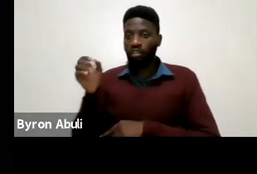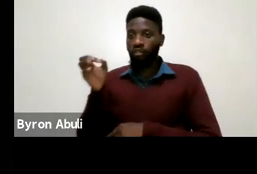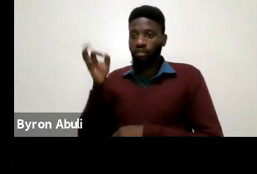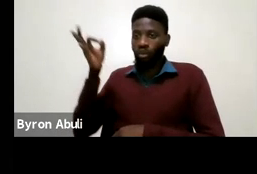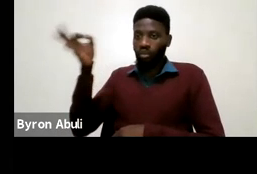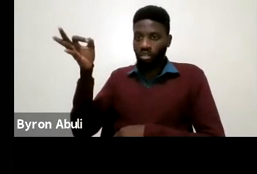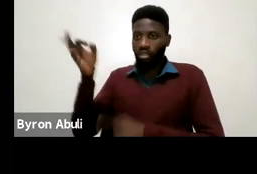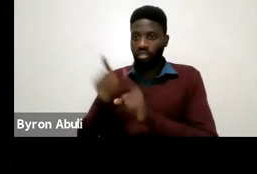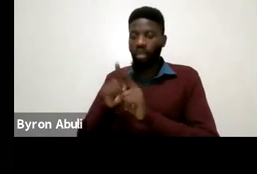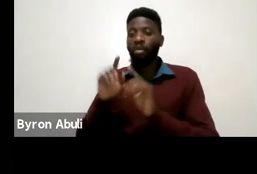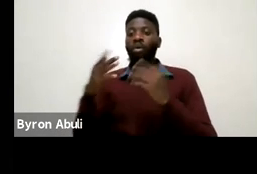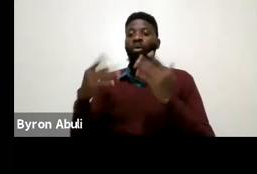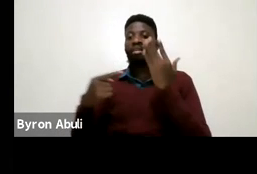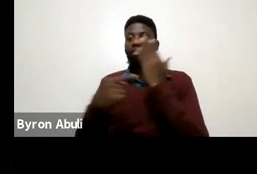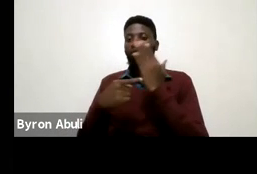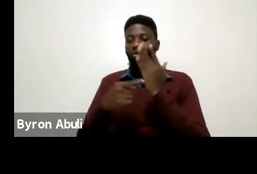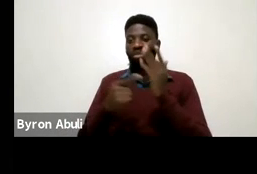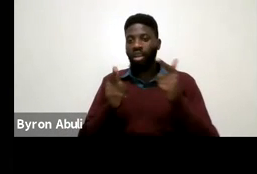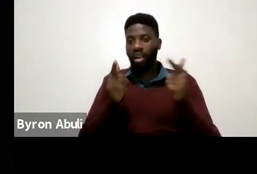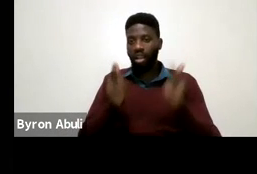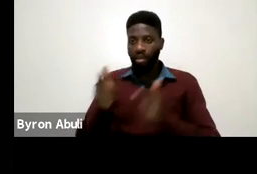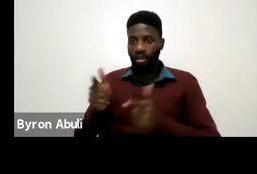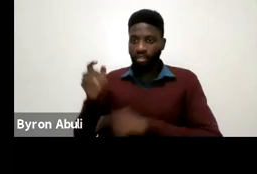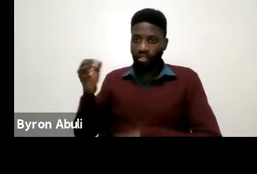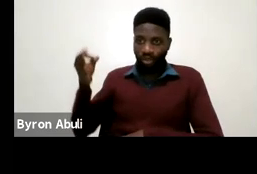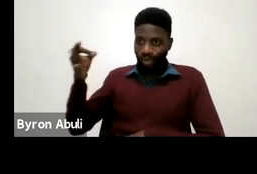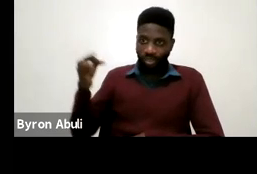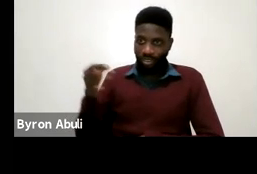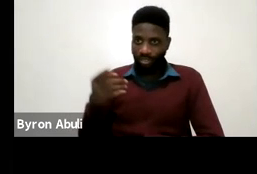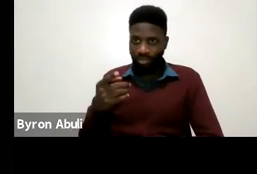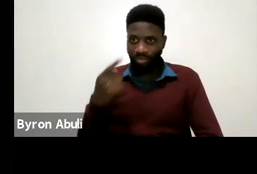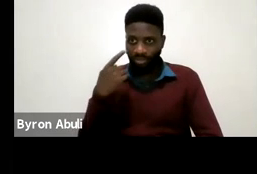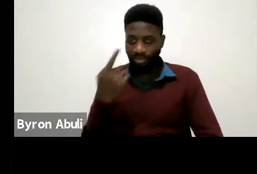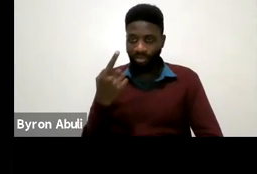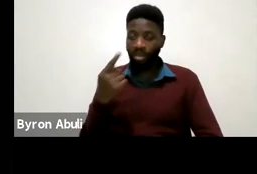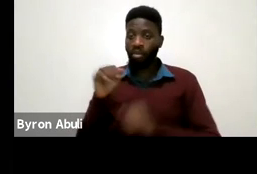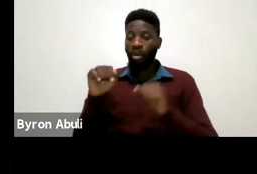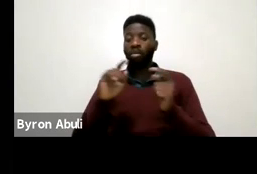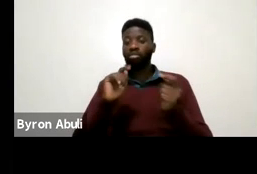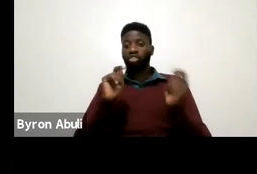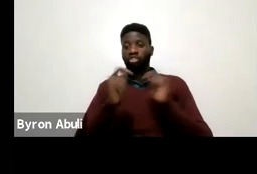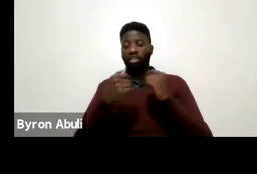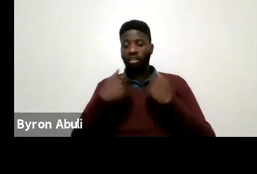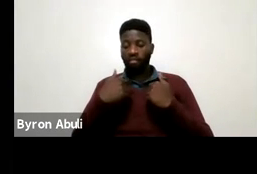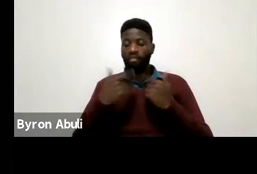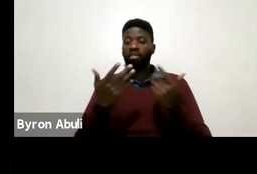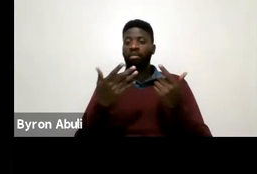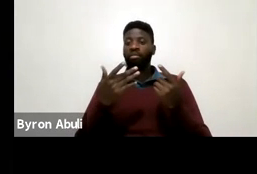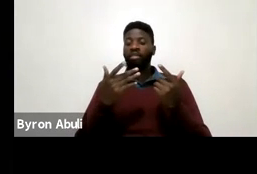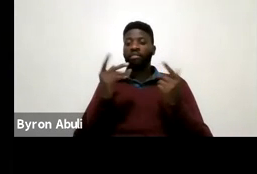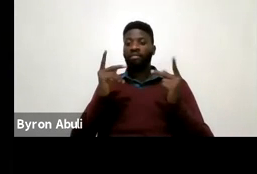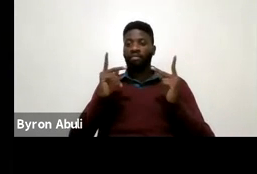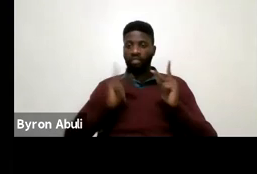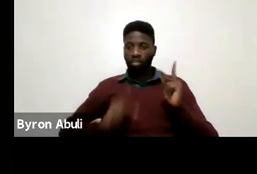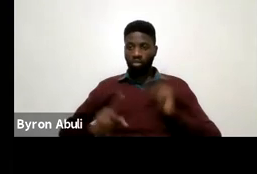are going to be the future? Are you seeing a transition from the physical libraries to online libraries? That is